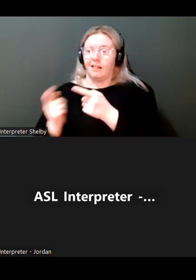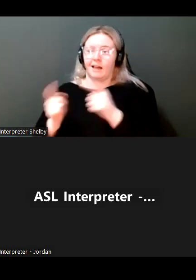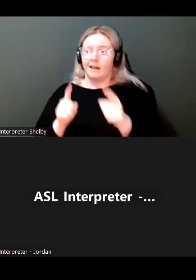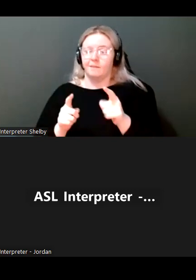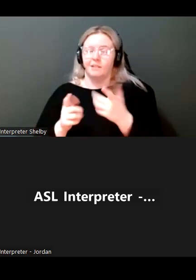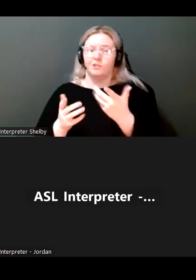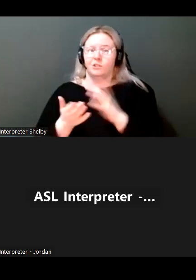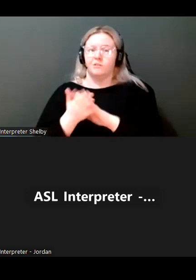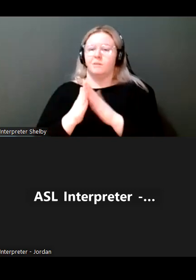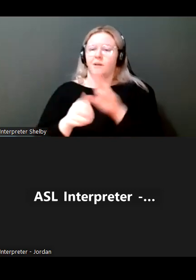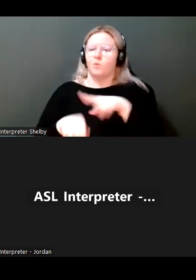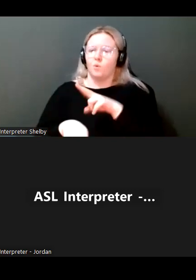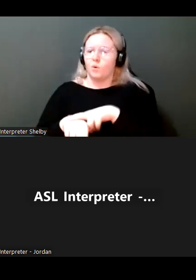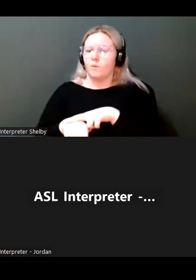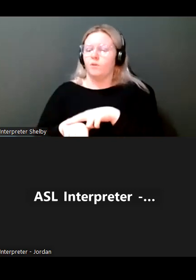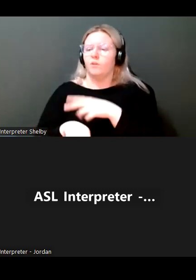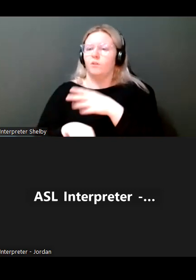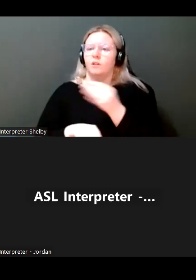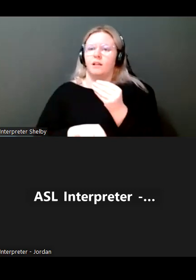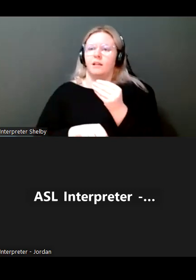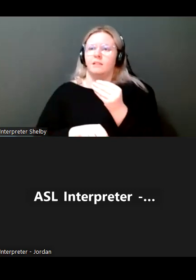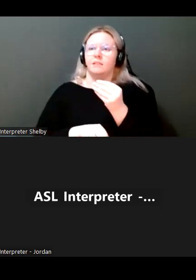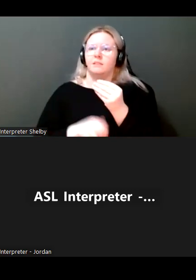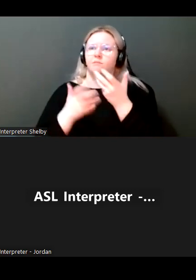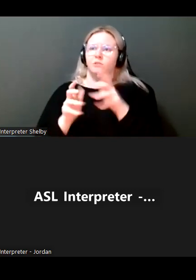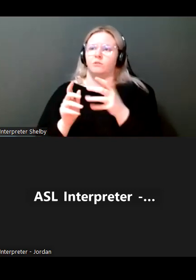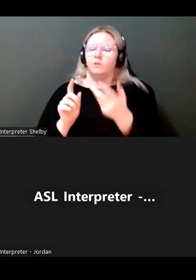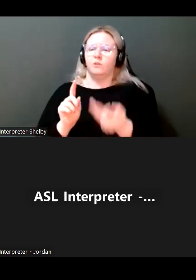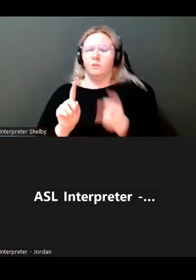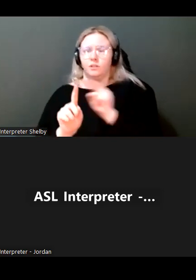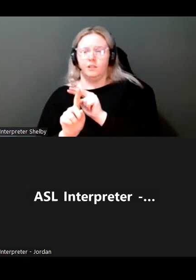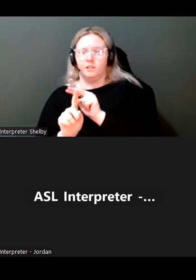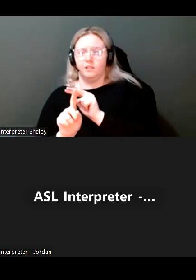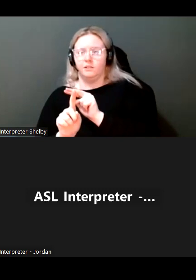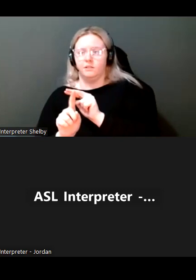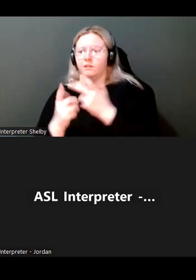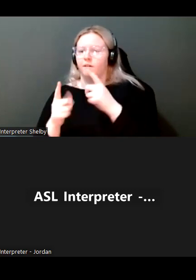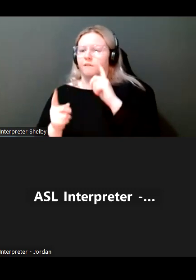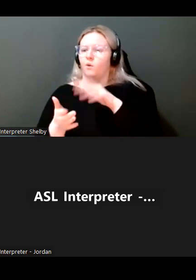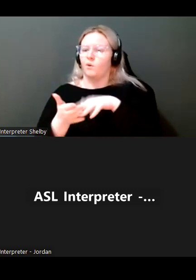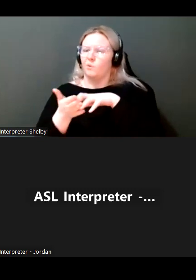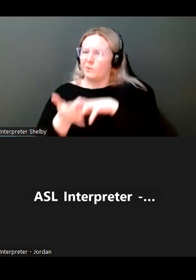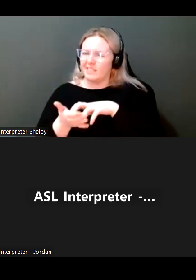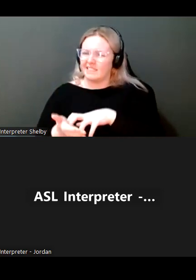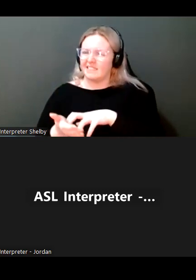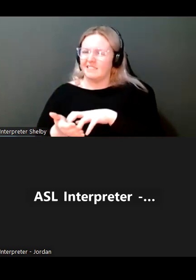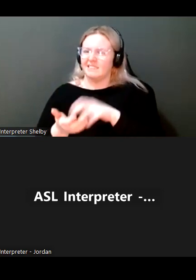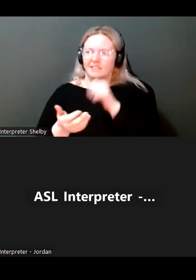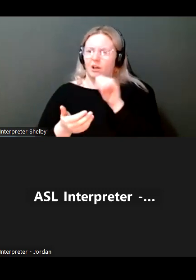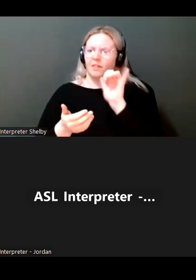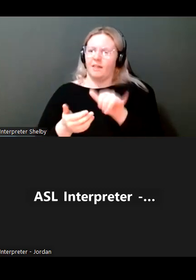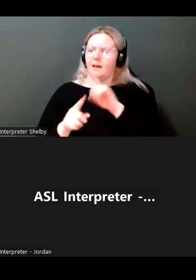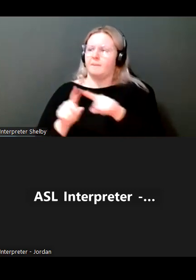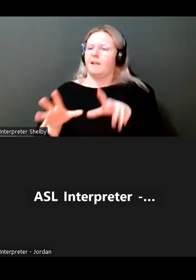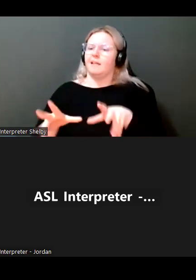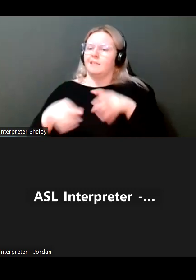and not looking at things as a weakness, right? To just kind of, I guess, accepting the reality of some of